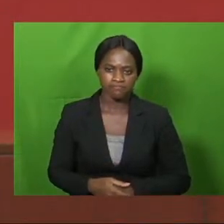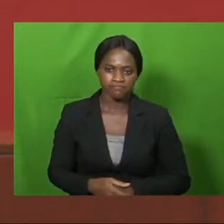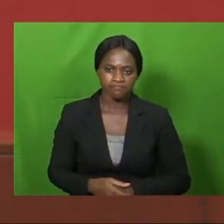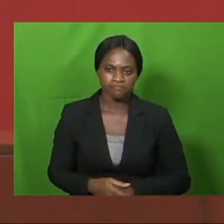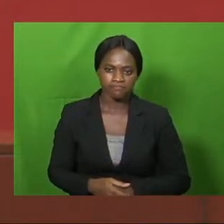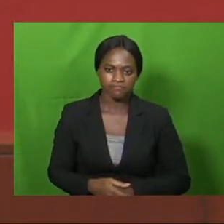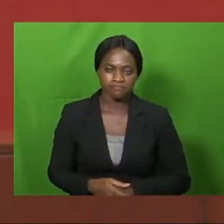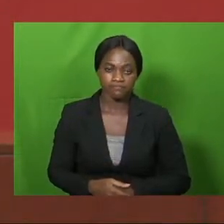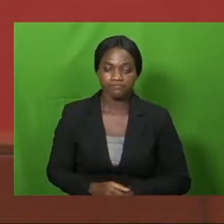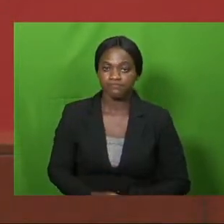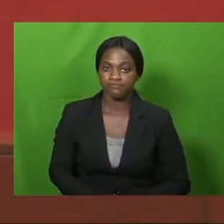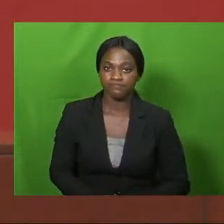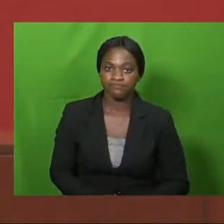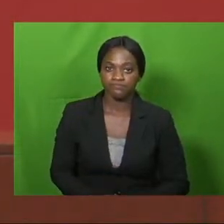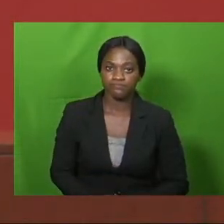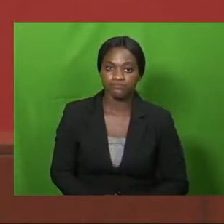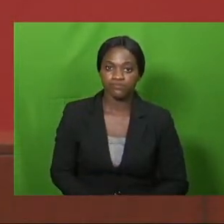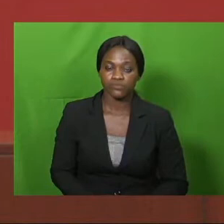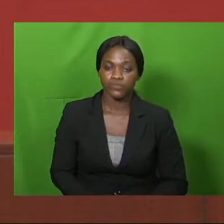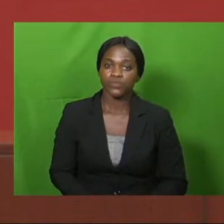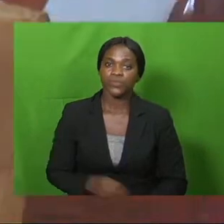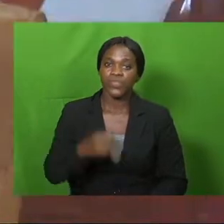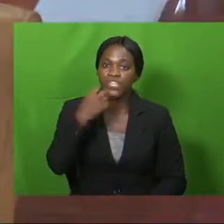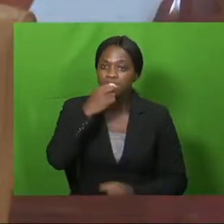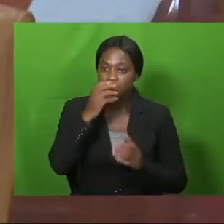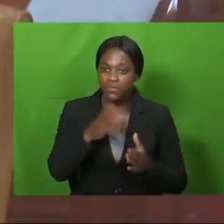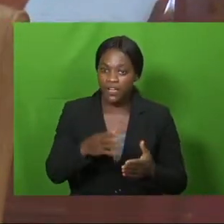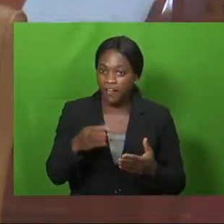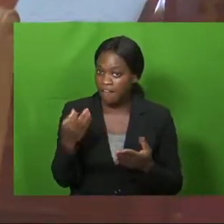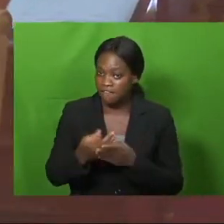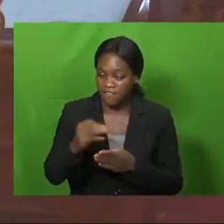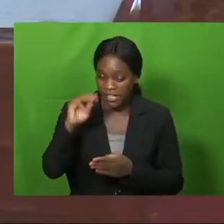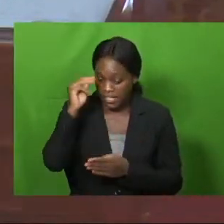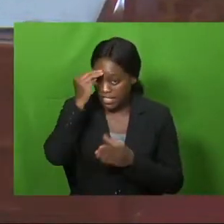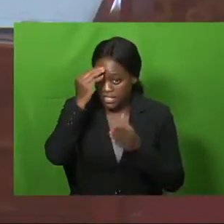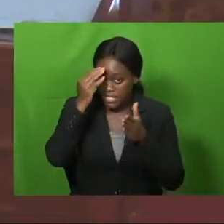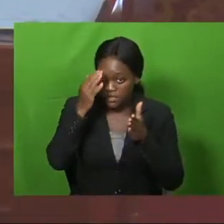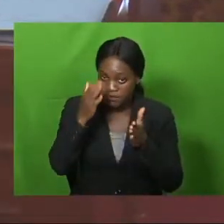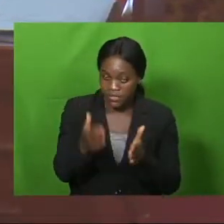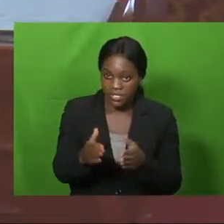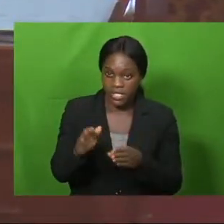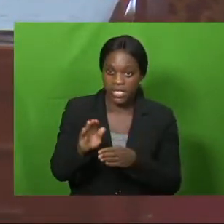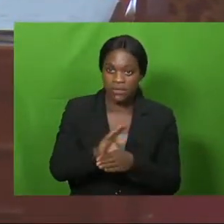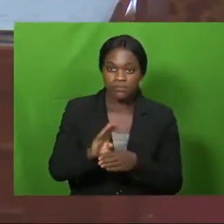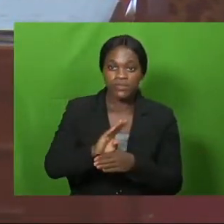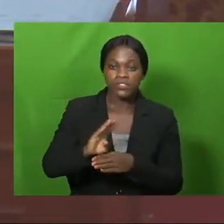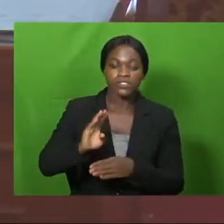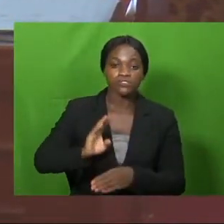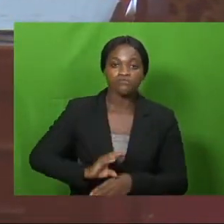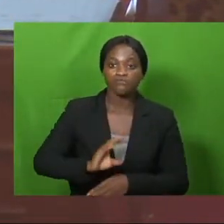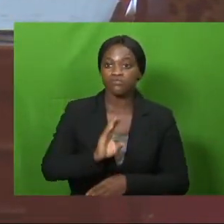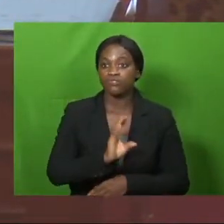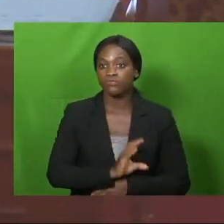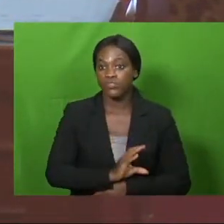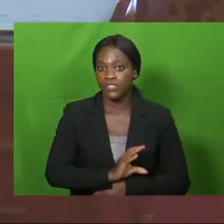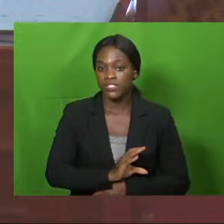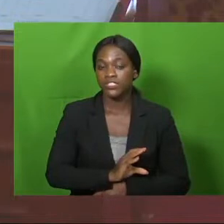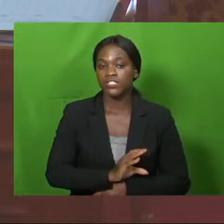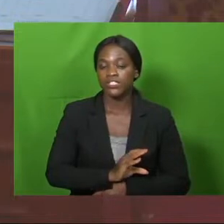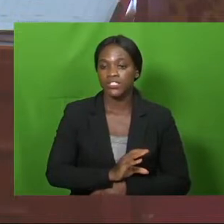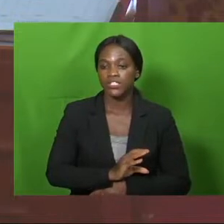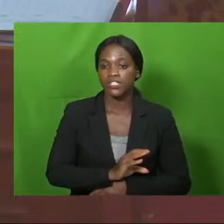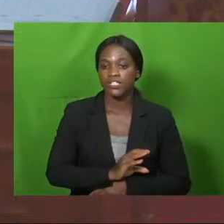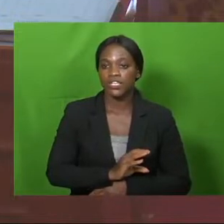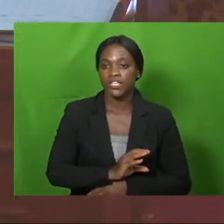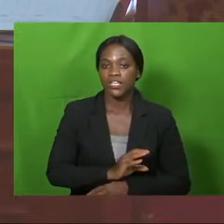The Speaker, for the Minister for Finance, the Business Committee, in fact, he sought